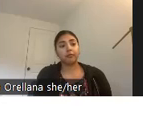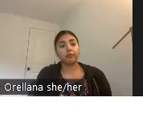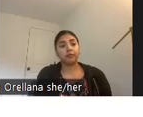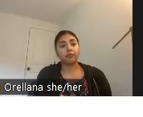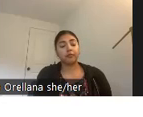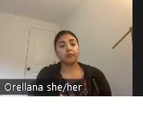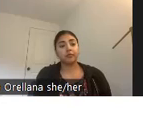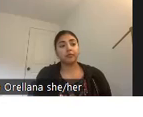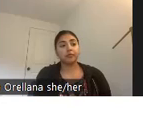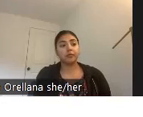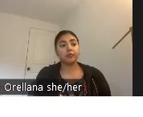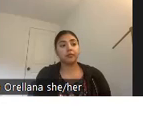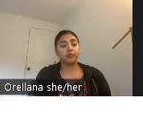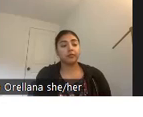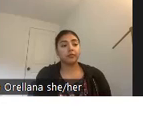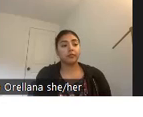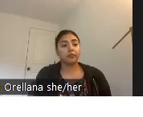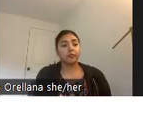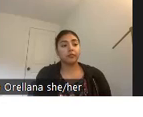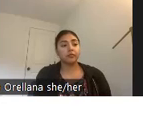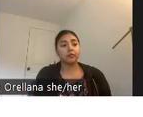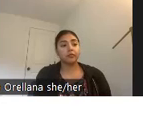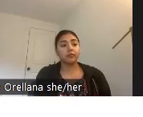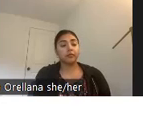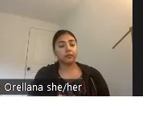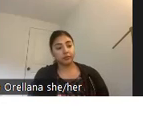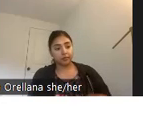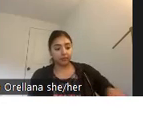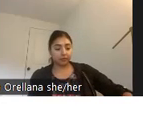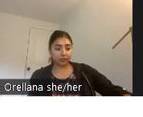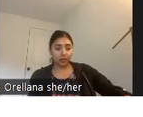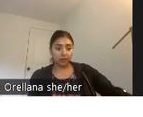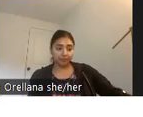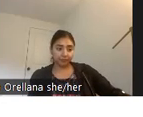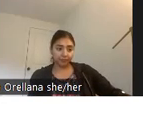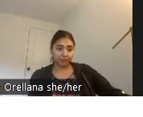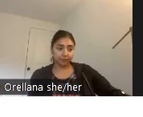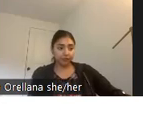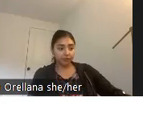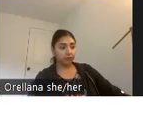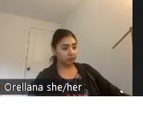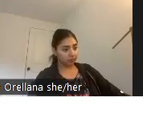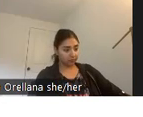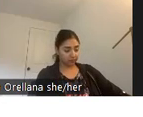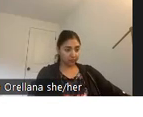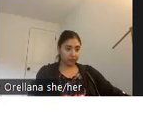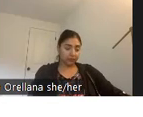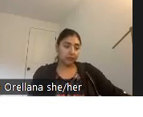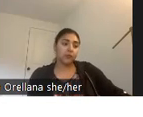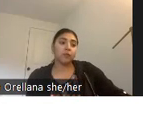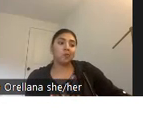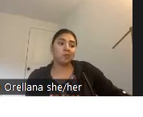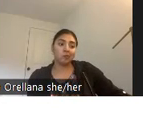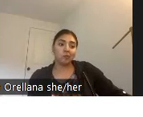and scope document also addresses public education on the PAC's work and listening to any entity or individual who has interest in this